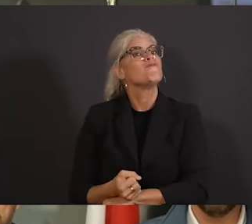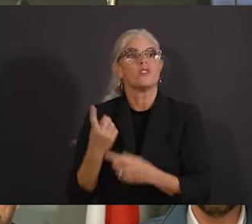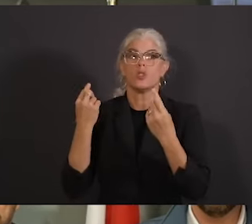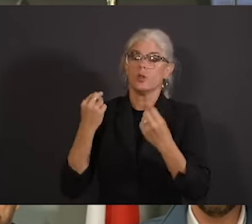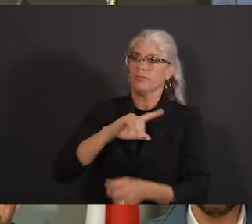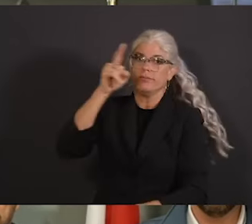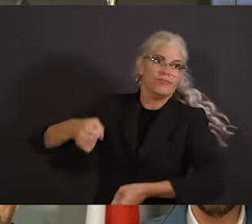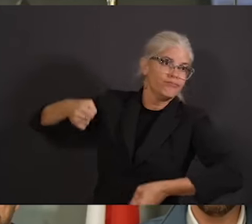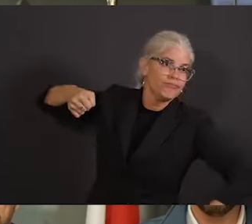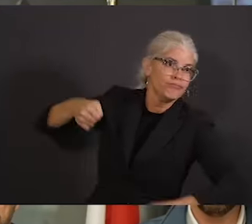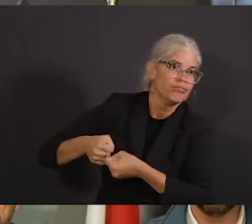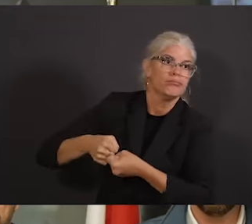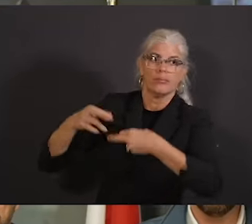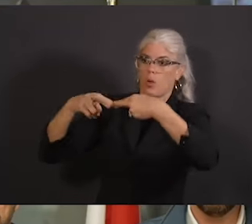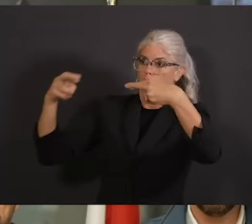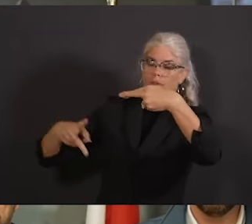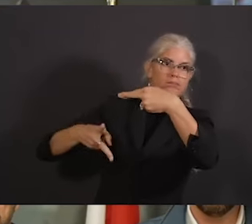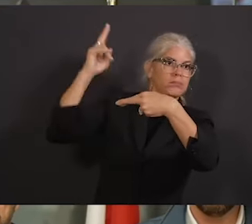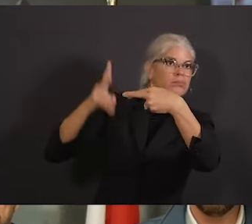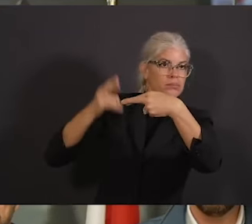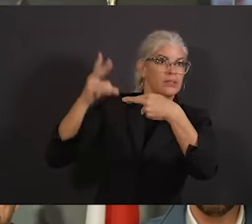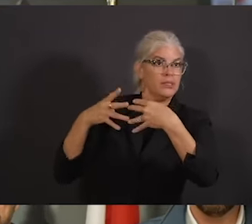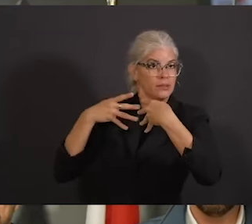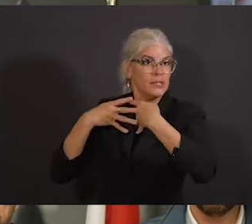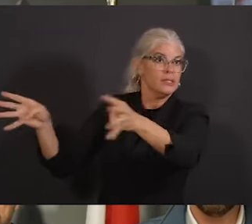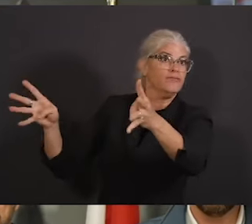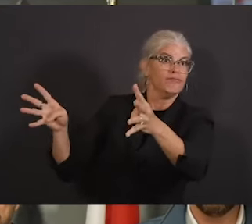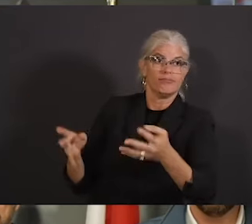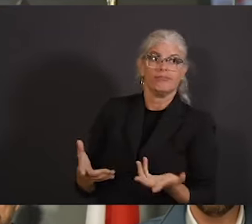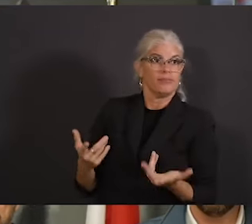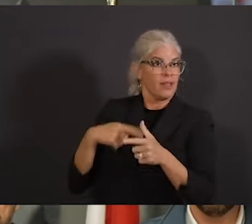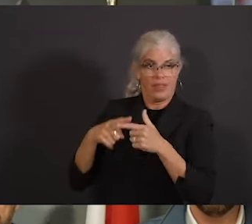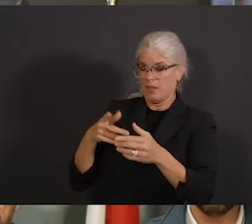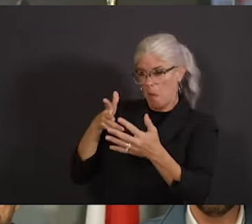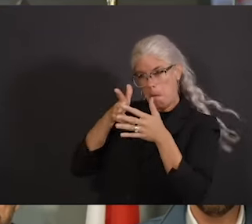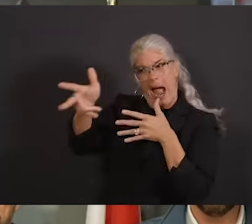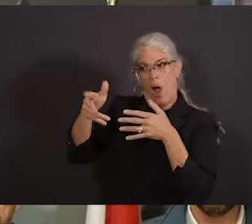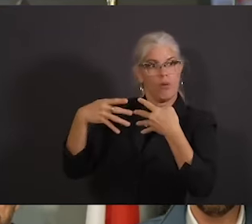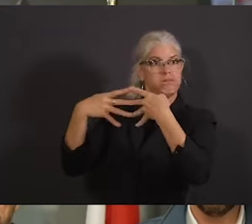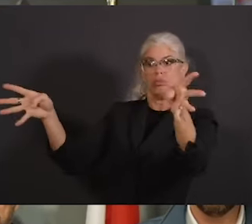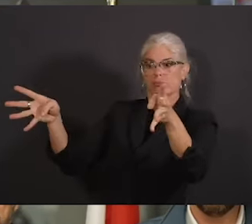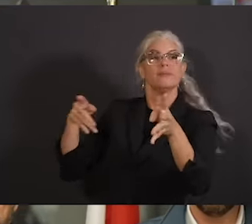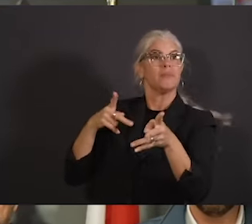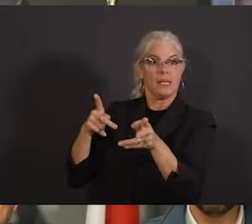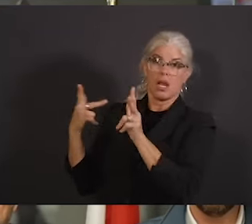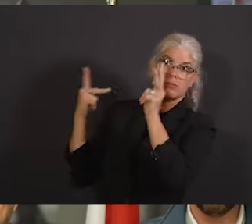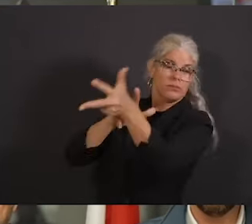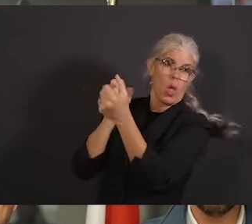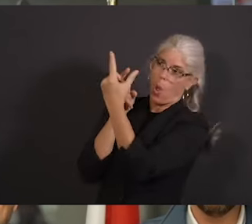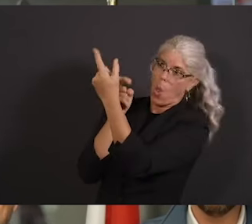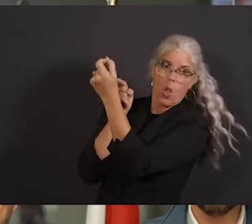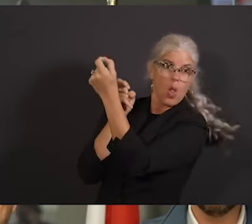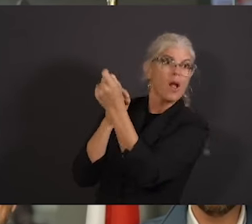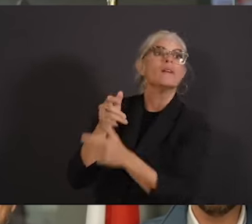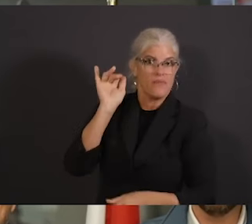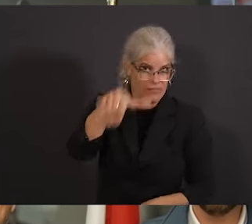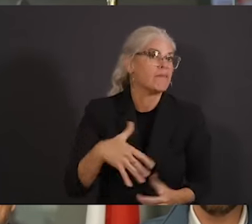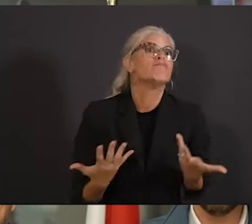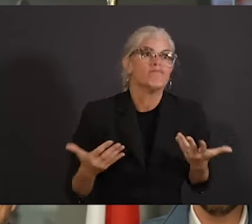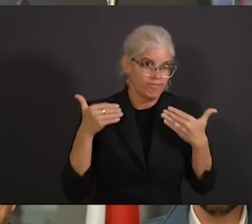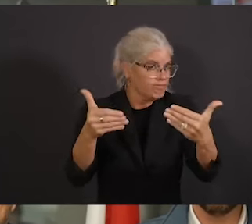fastened some rope to a couple pickup trucks to the gate and busted the gate open. And then those trucks were able to go in